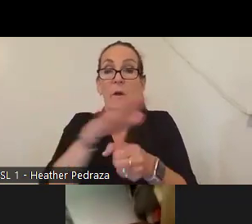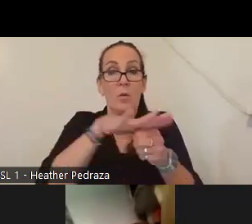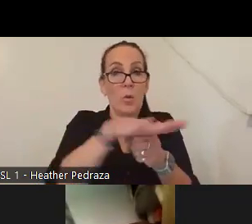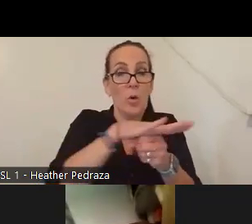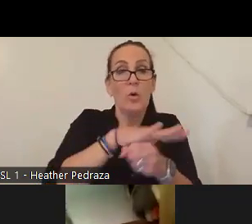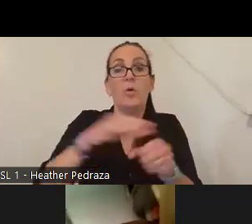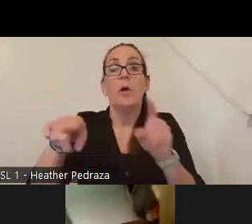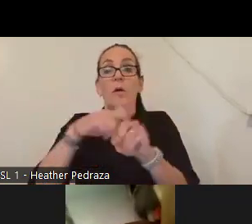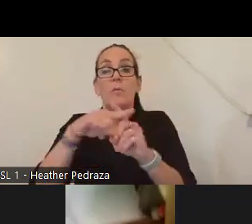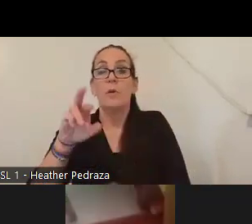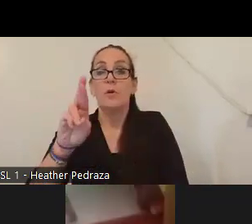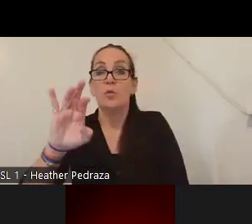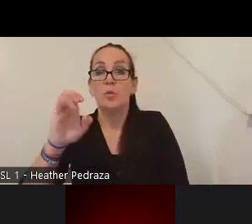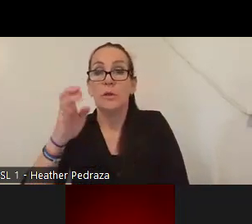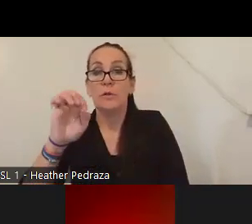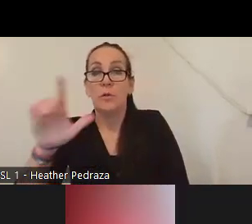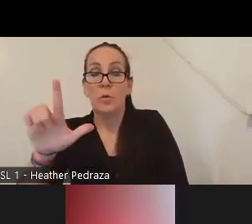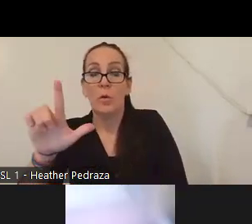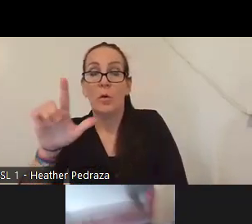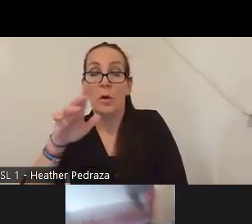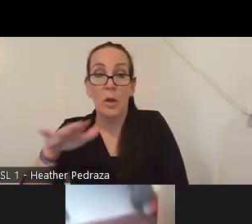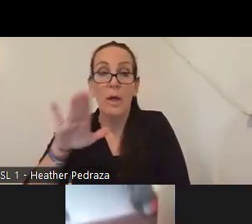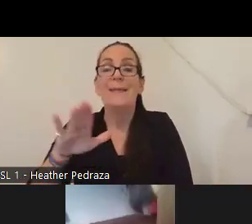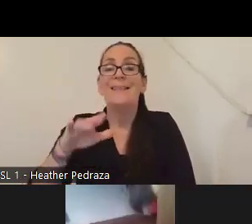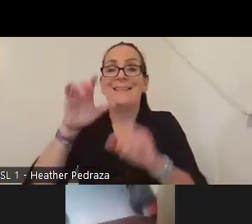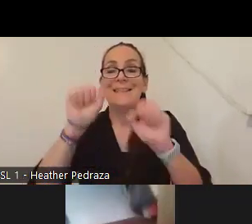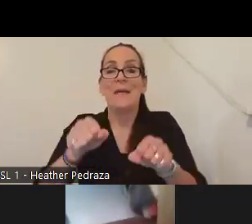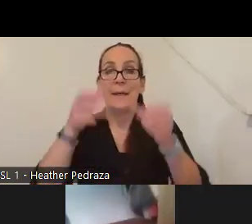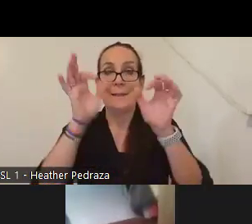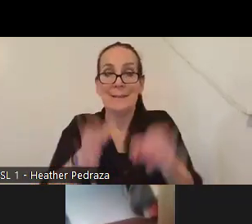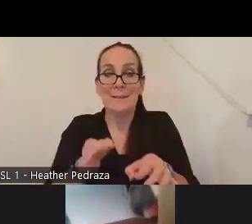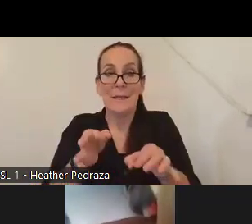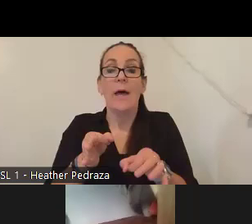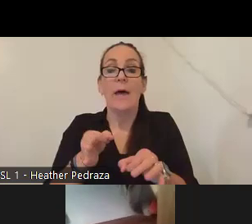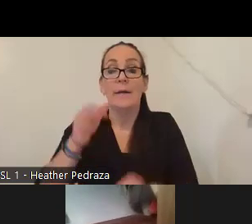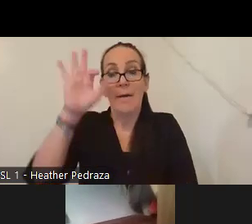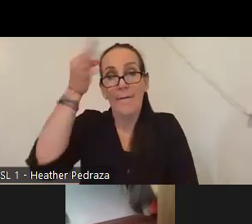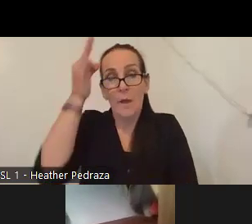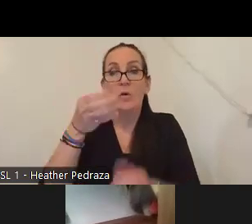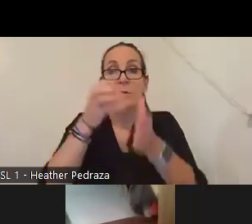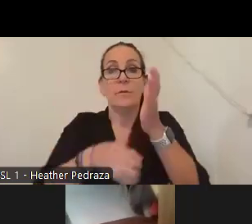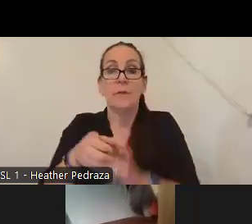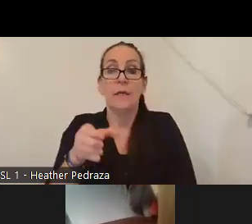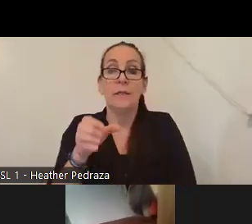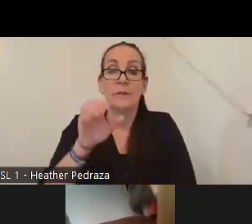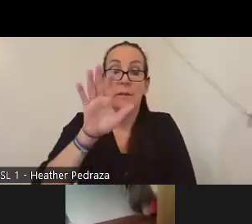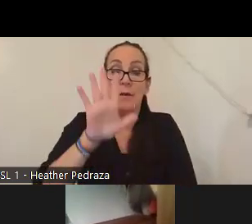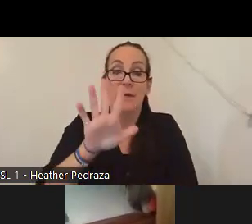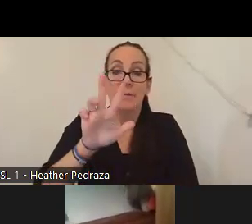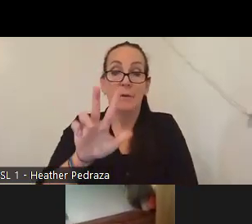be able to determine priorities for federal Section 5310 funds.